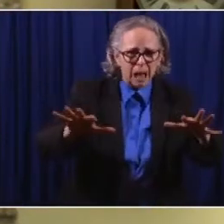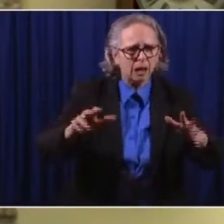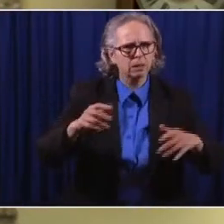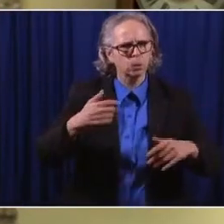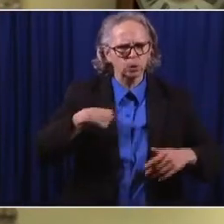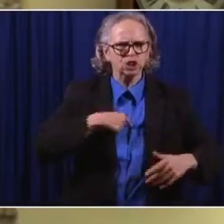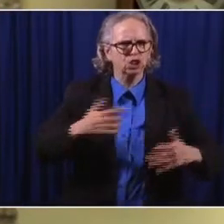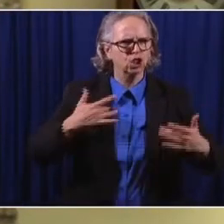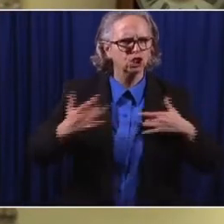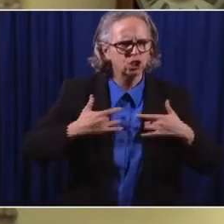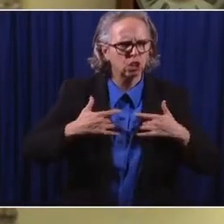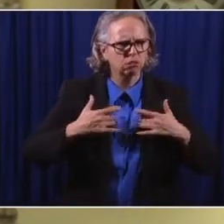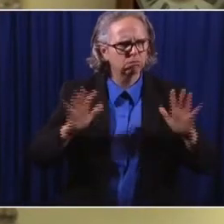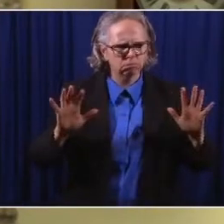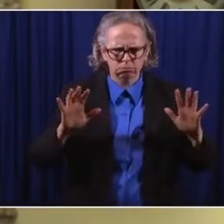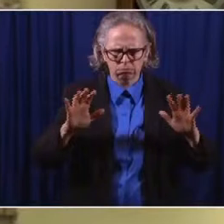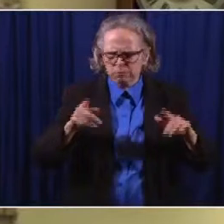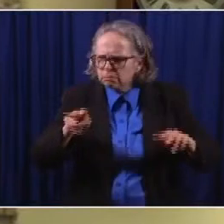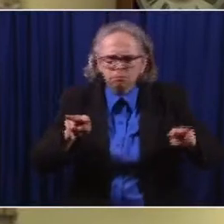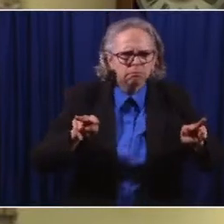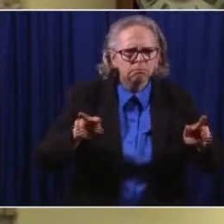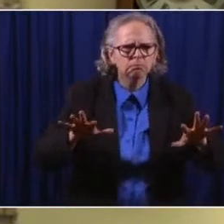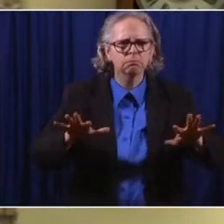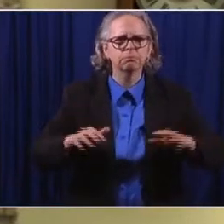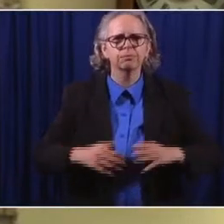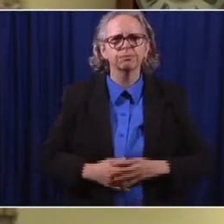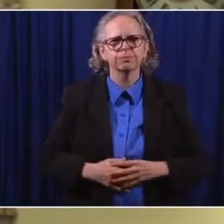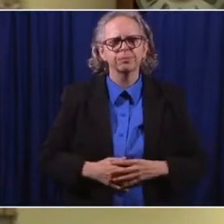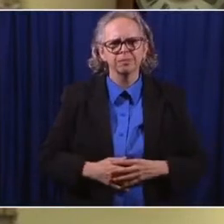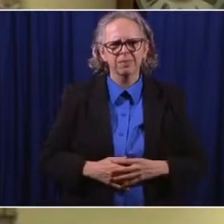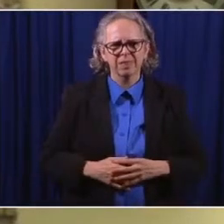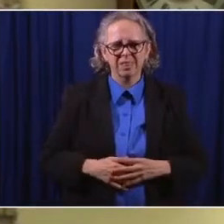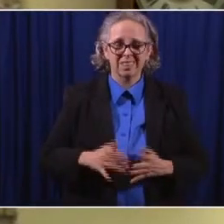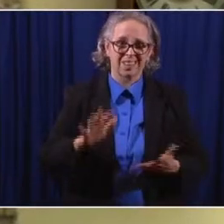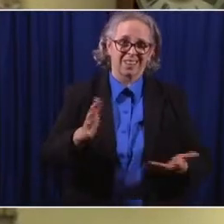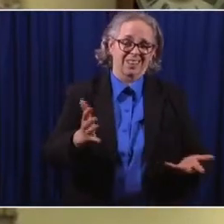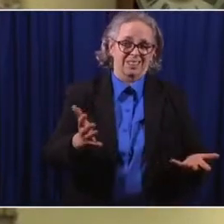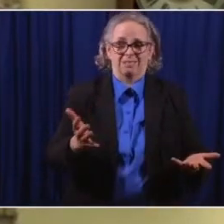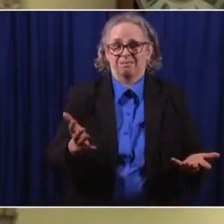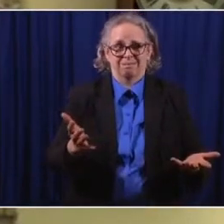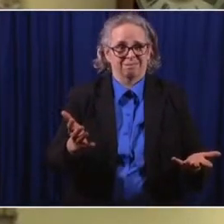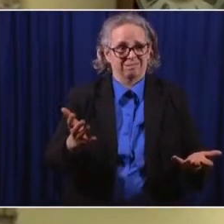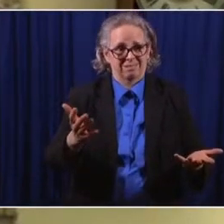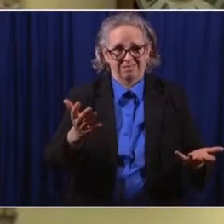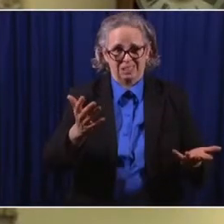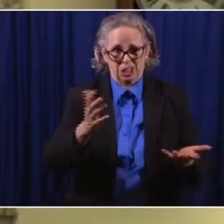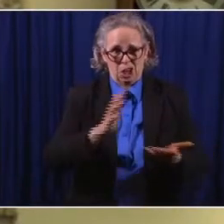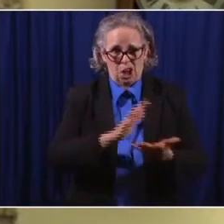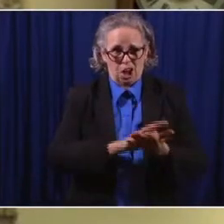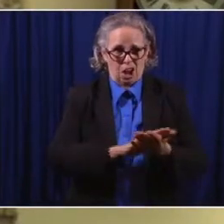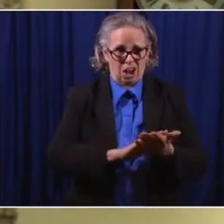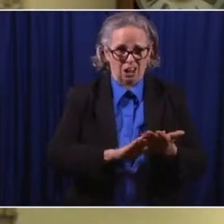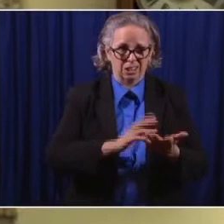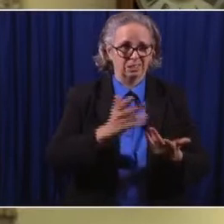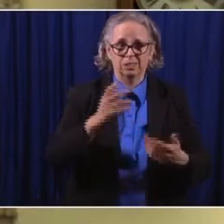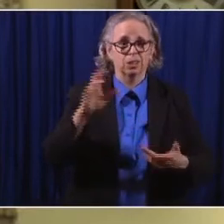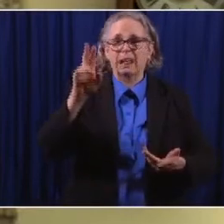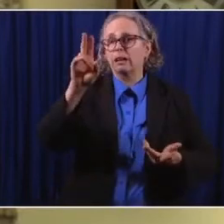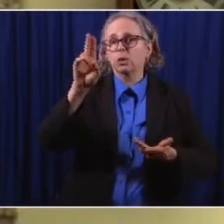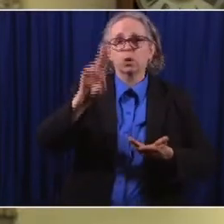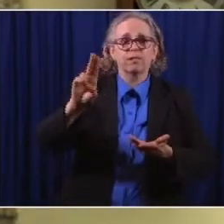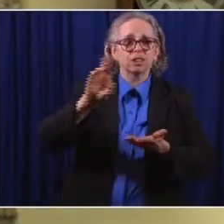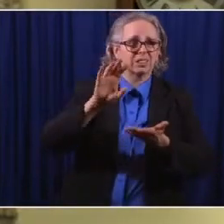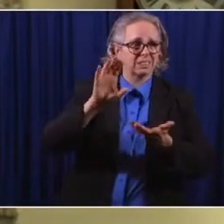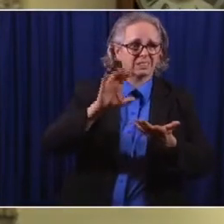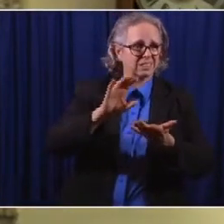There is some interplay, obviously, between UC students and Cincinnati residents. There's some interplay between